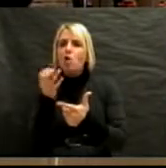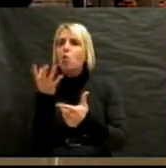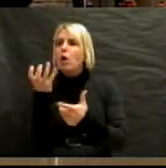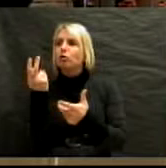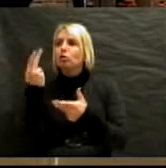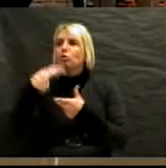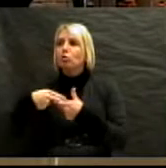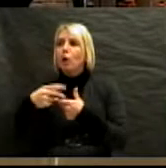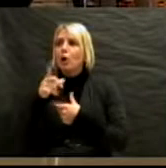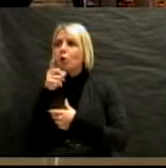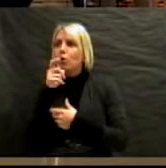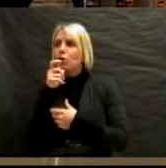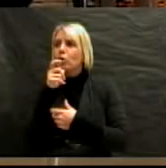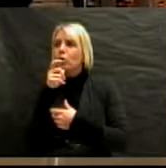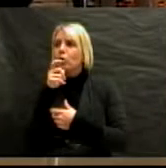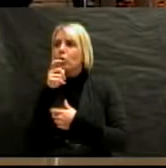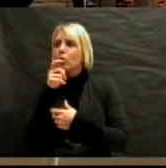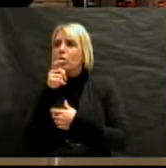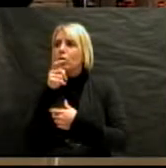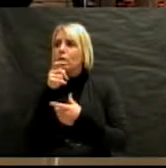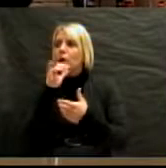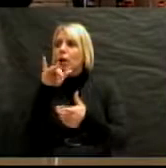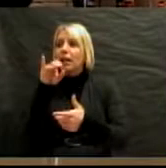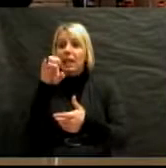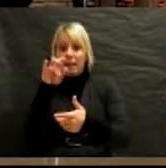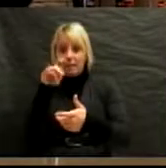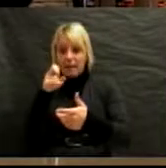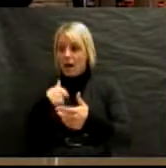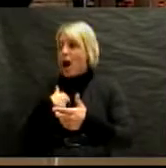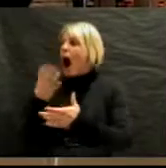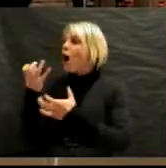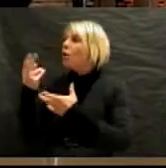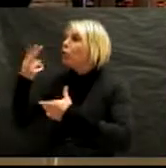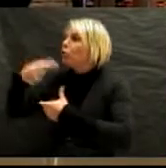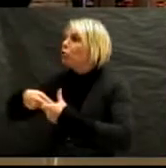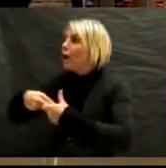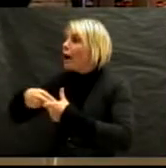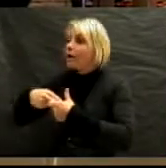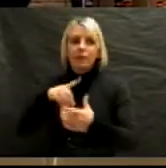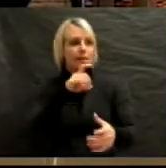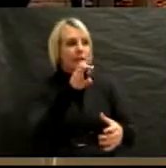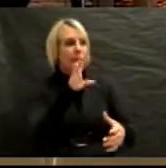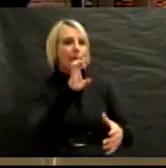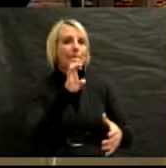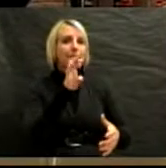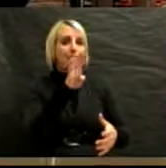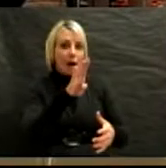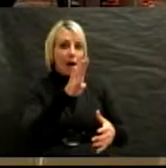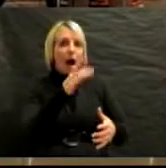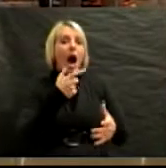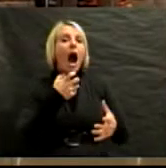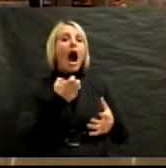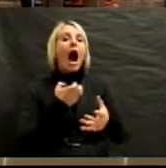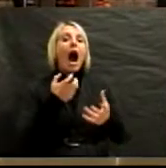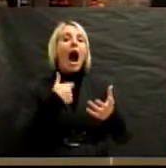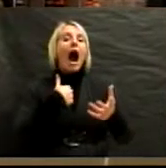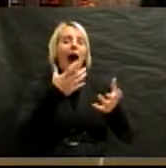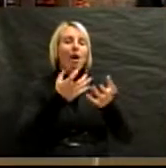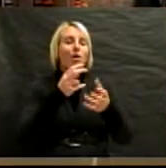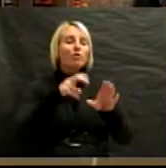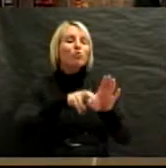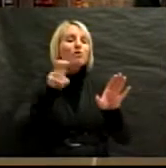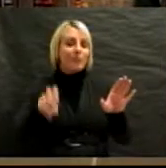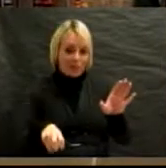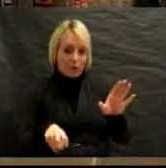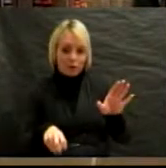the policy committee. So I would could step down. All right. So Deb has